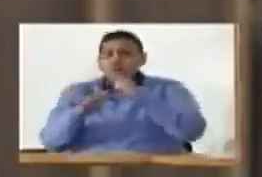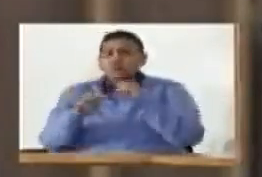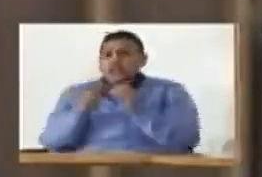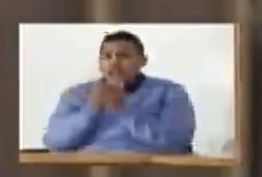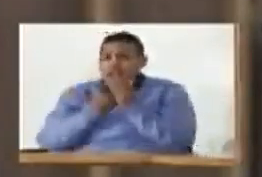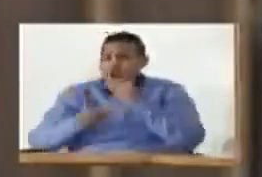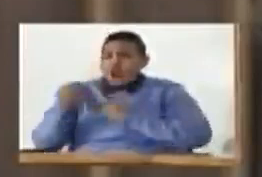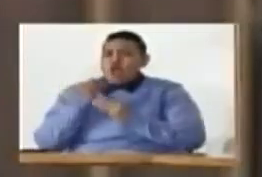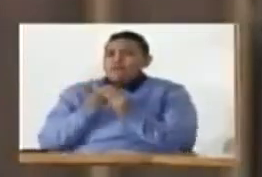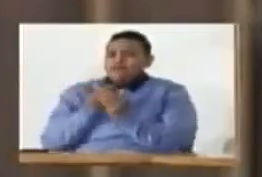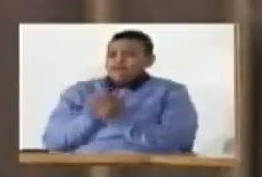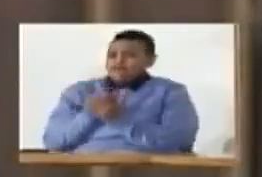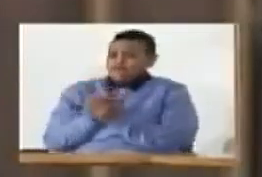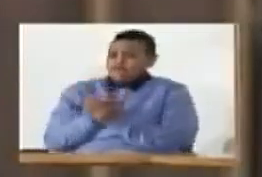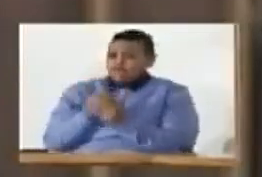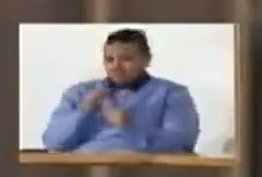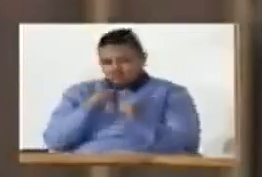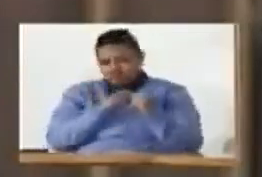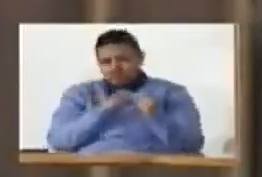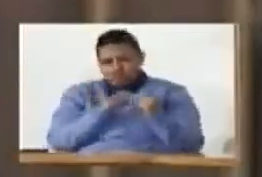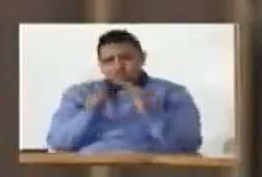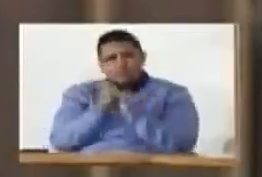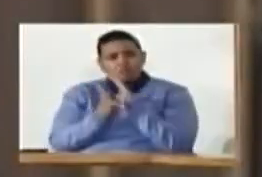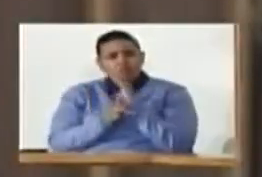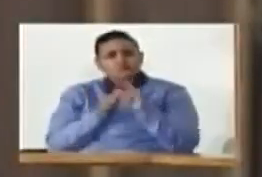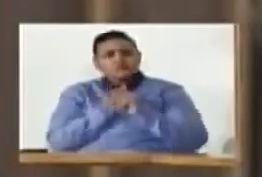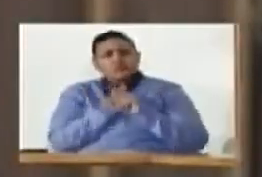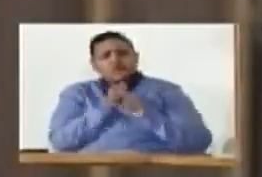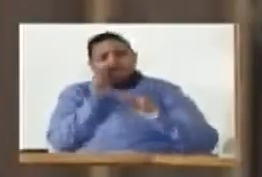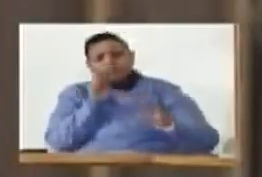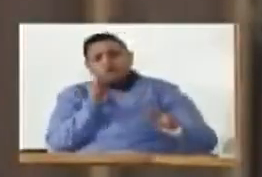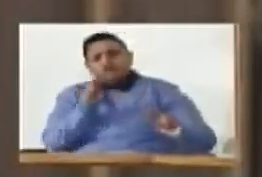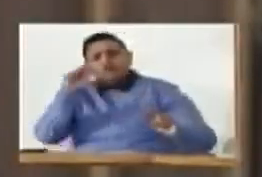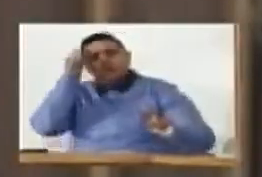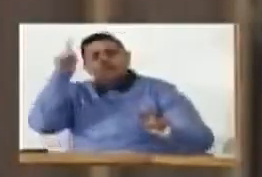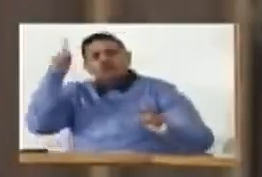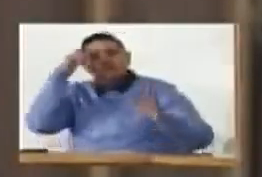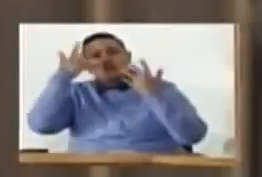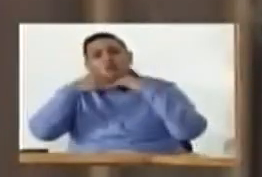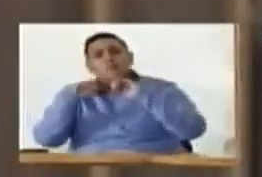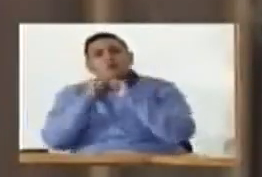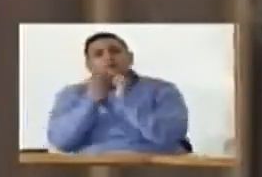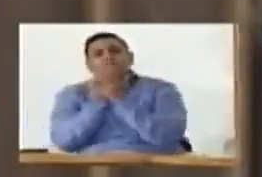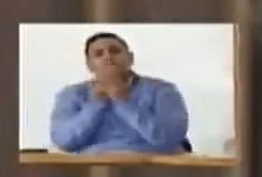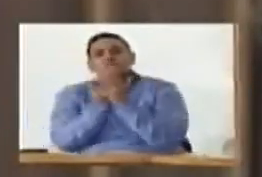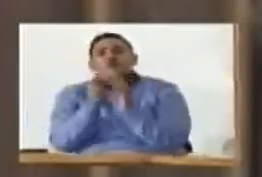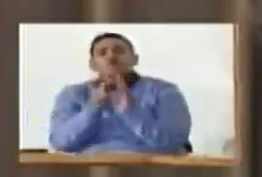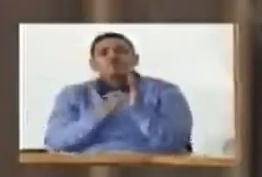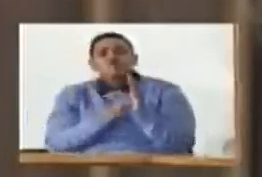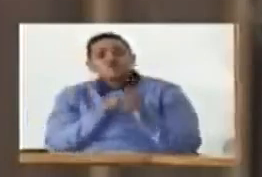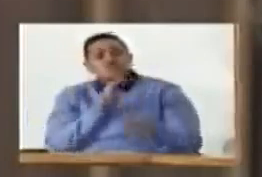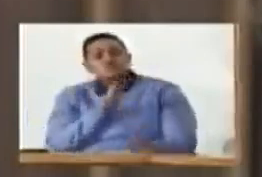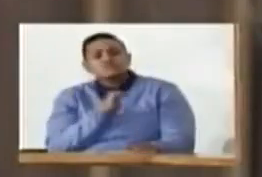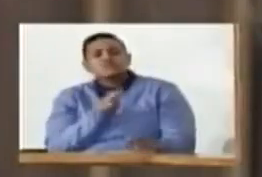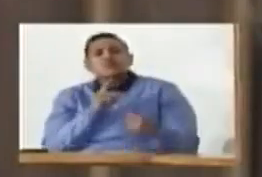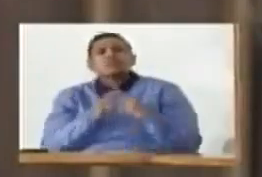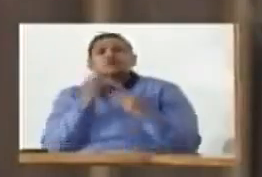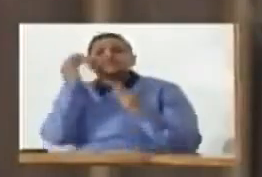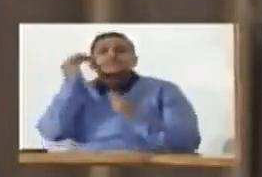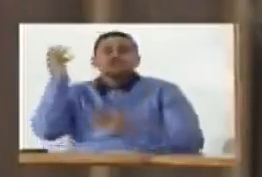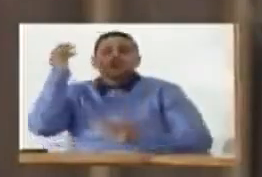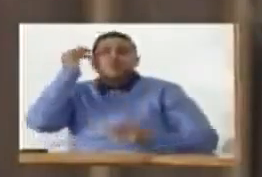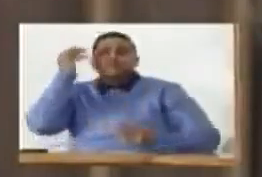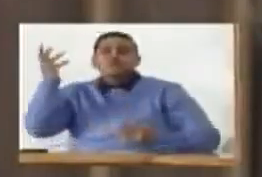fiscal policies, monitoring the government's compliance with the fiscal rules, and informing the public